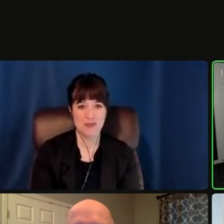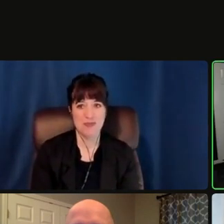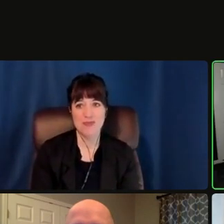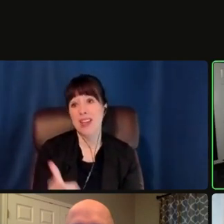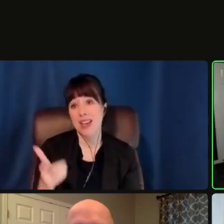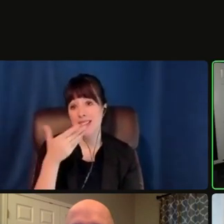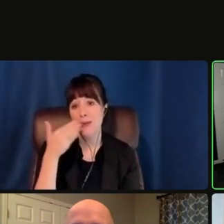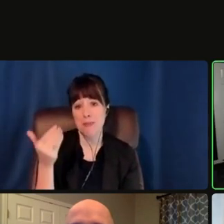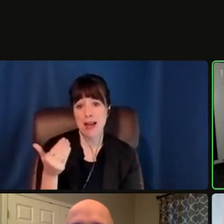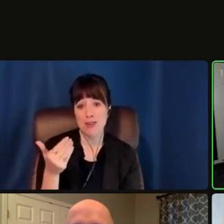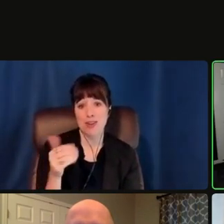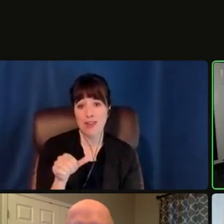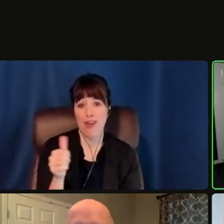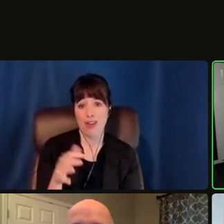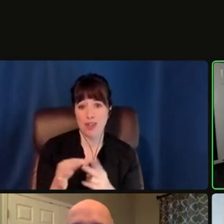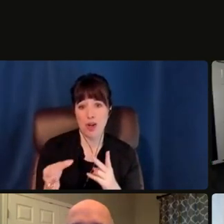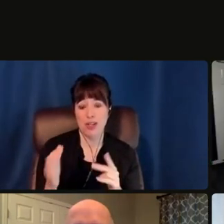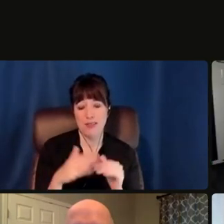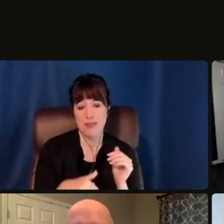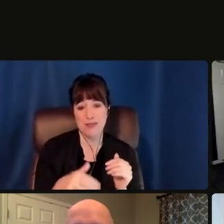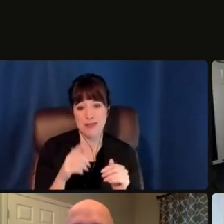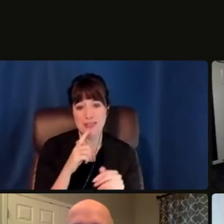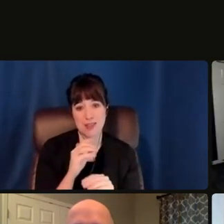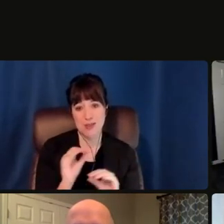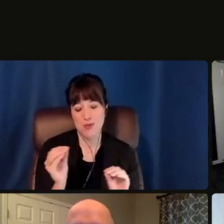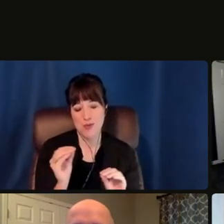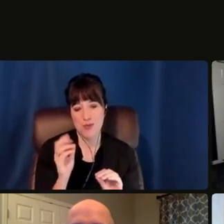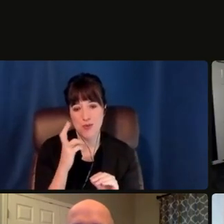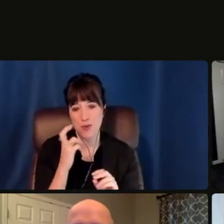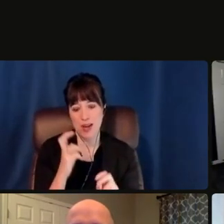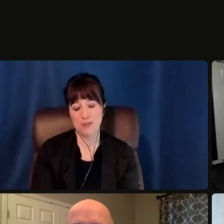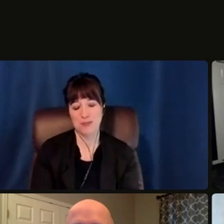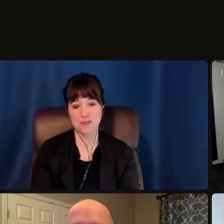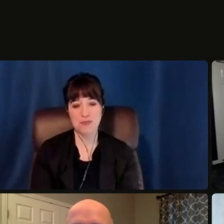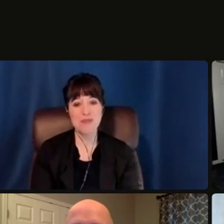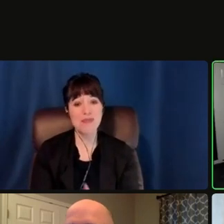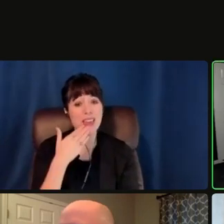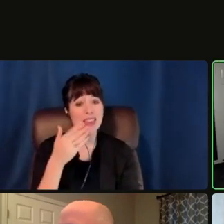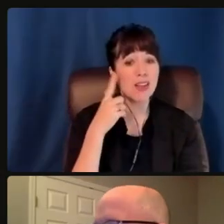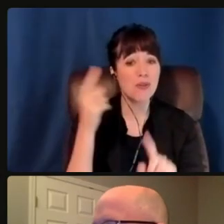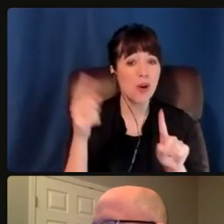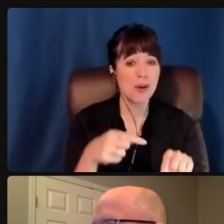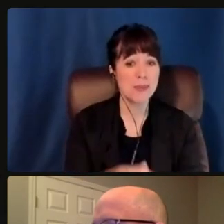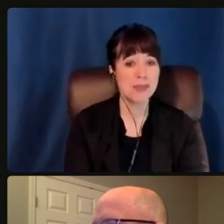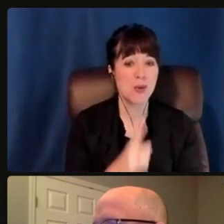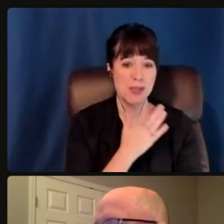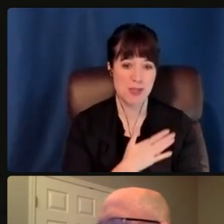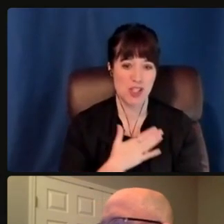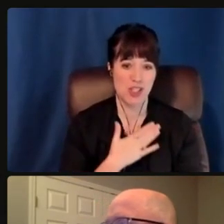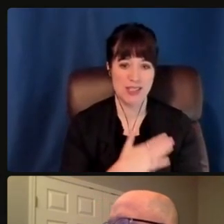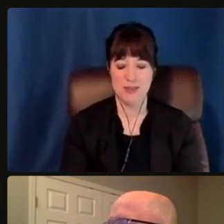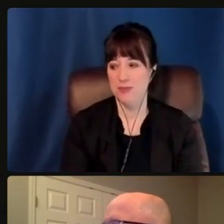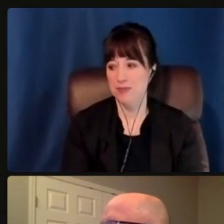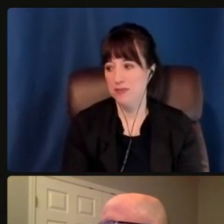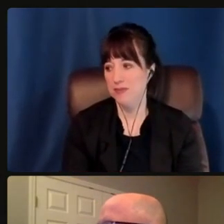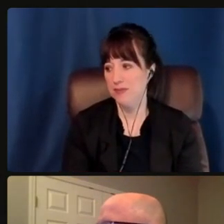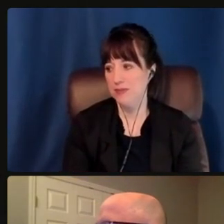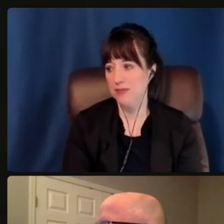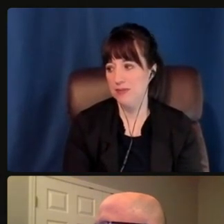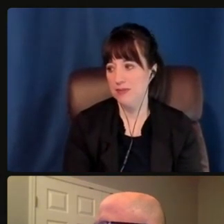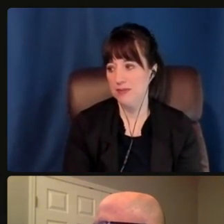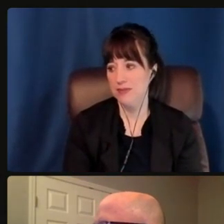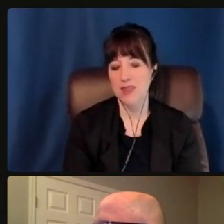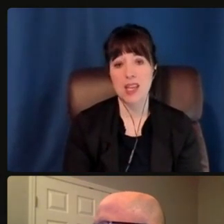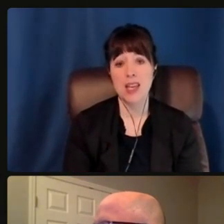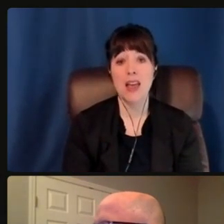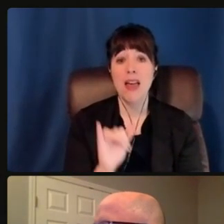much better alternative than a tent. There's no doubt about that. Thank you so much for coming down. Appreciate it. And that